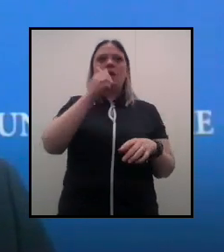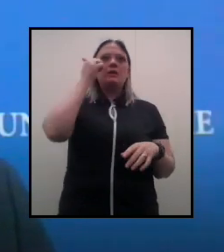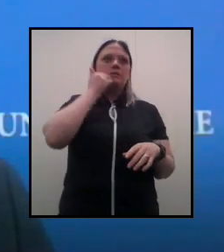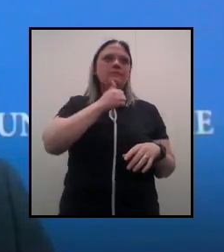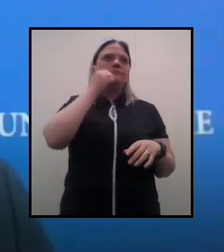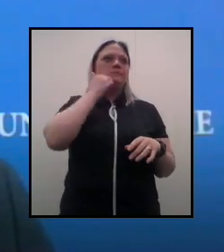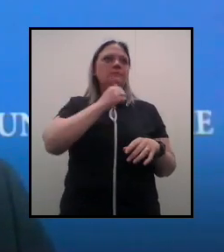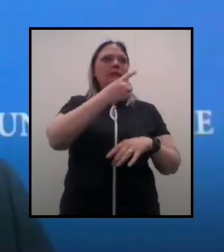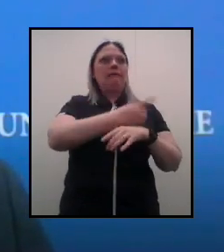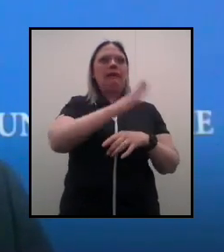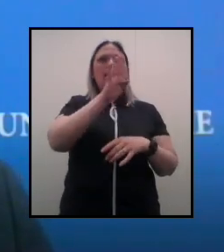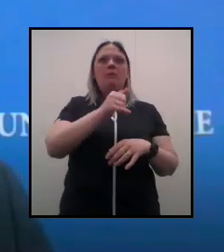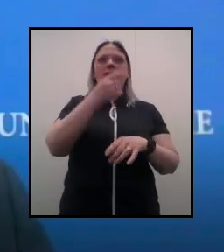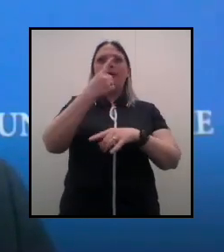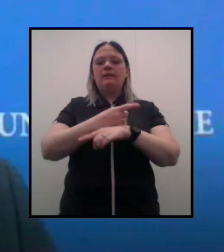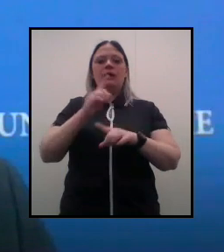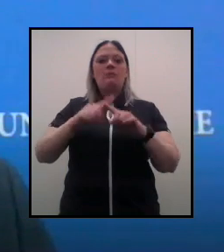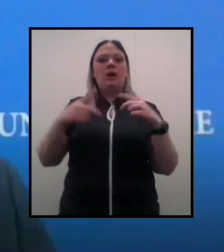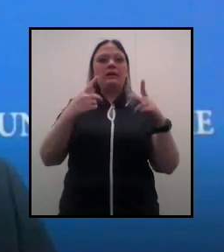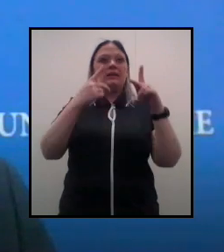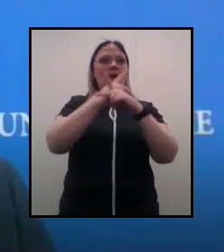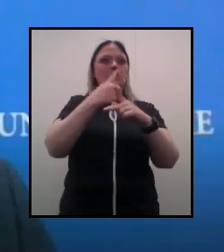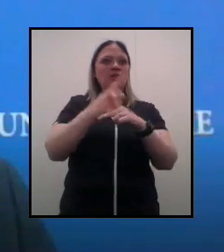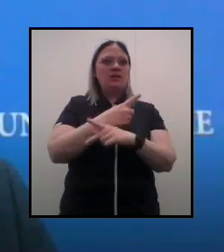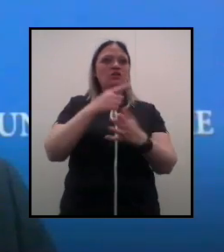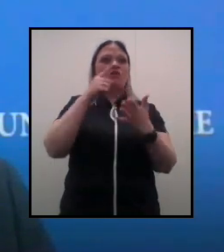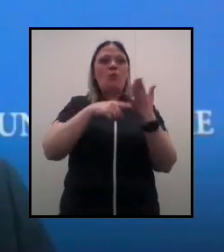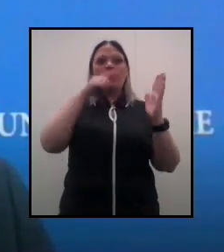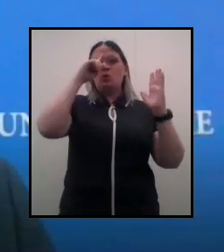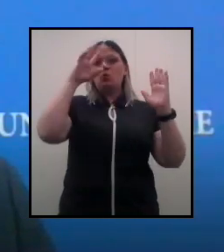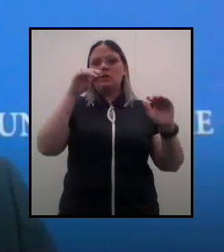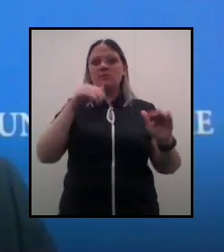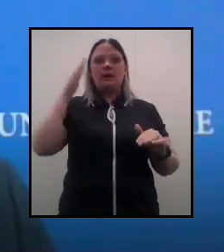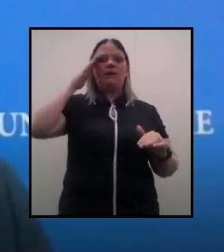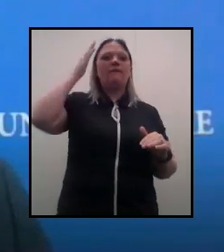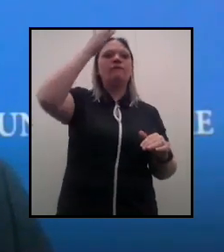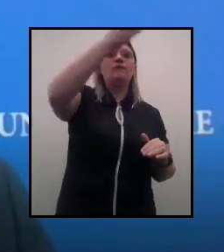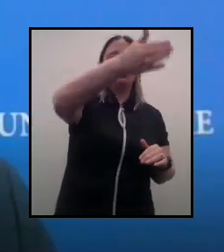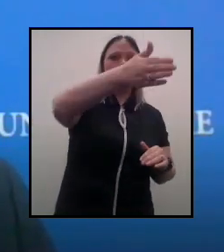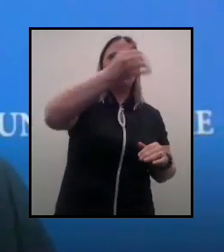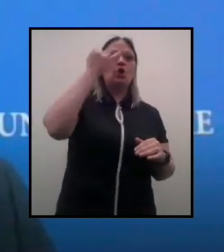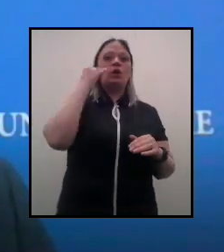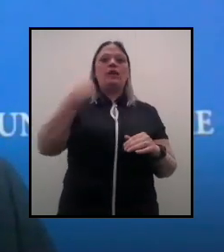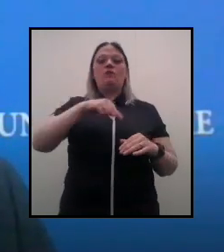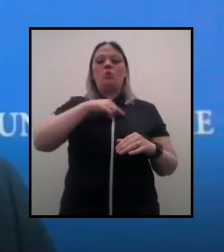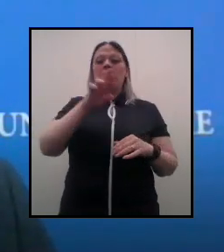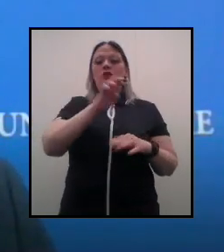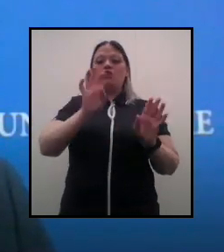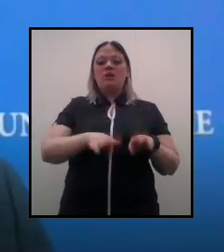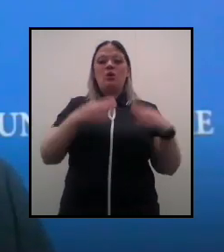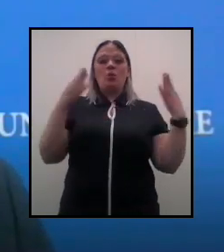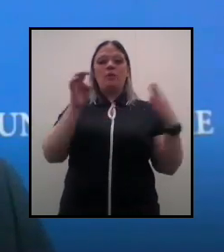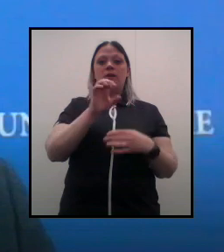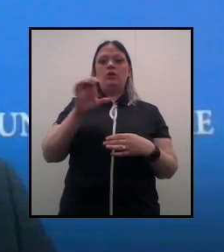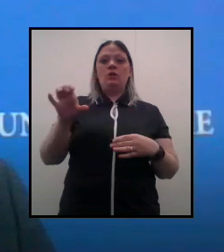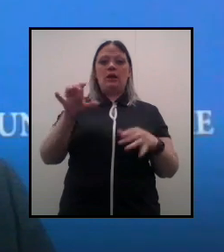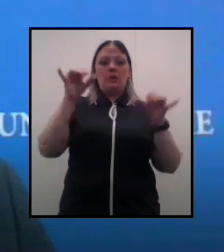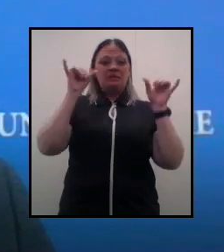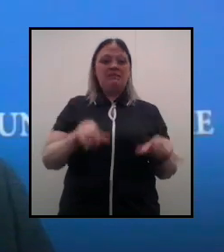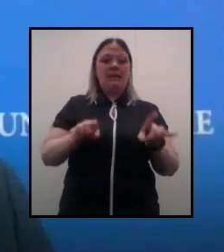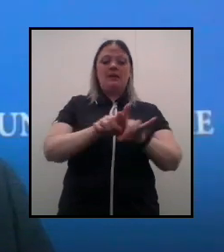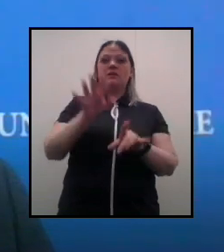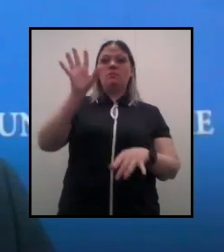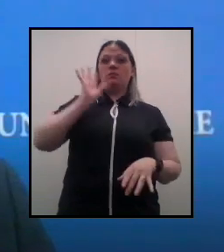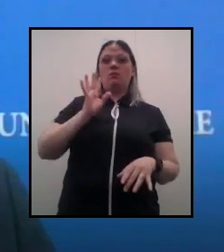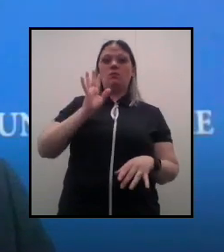basis, but also the calculation of what we can expect in the future. If we were to reopen Erie County back to what it was, we would